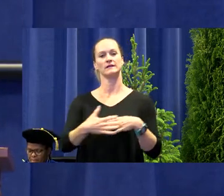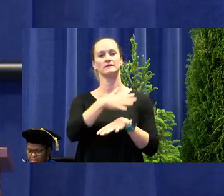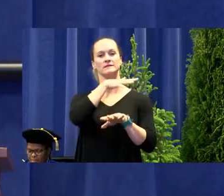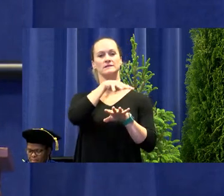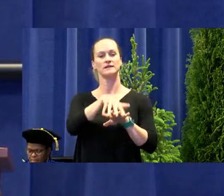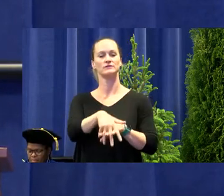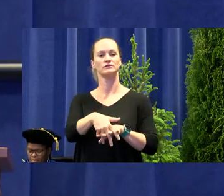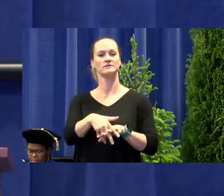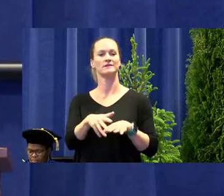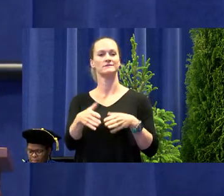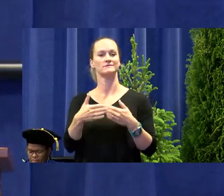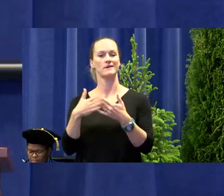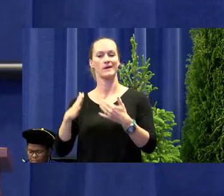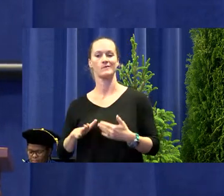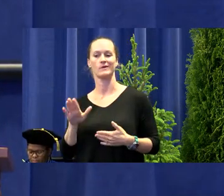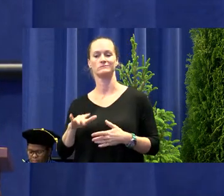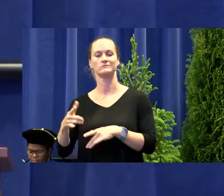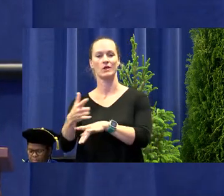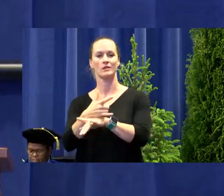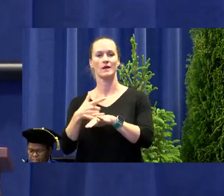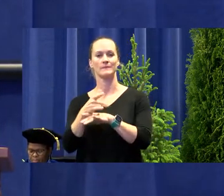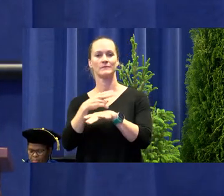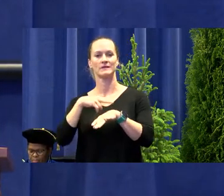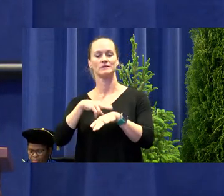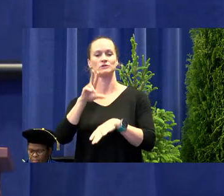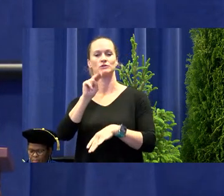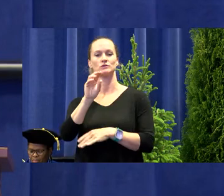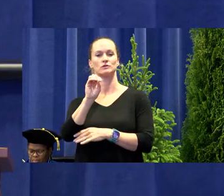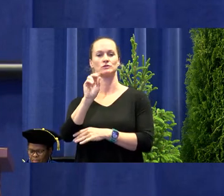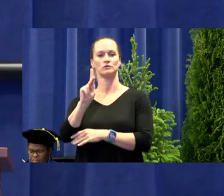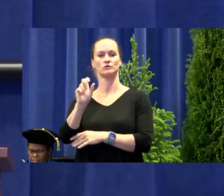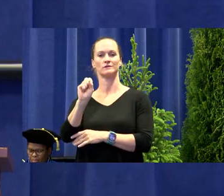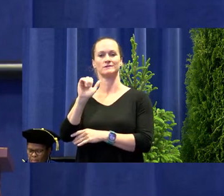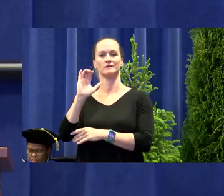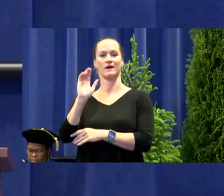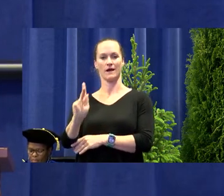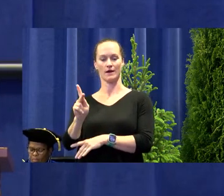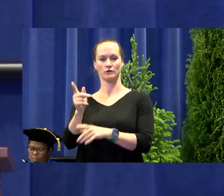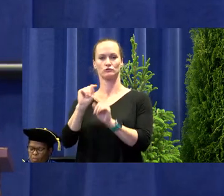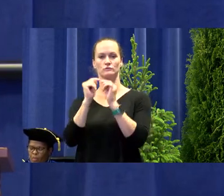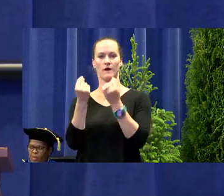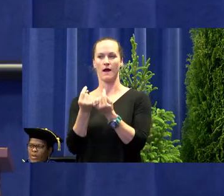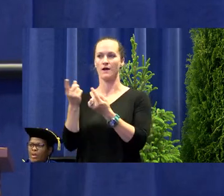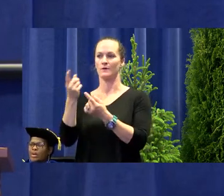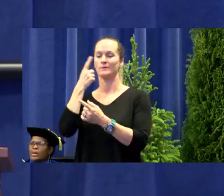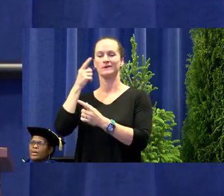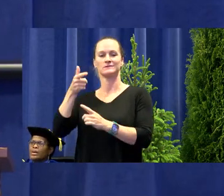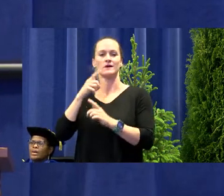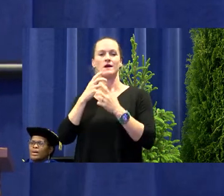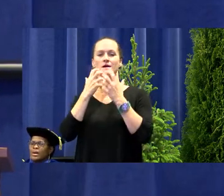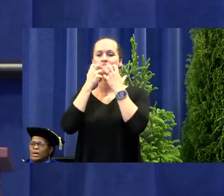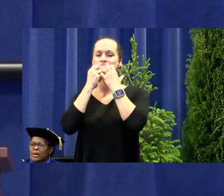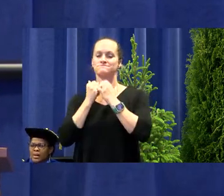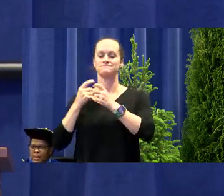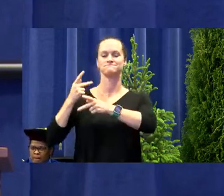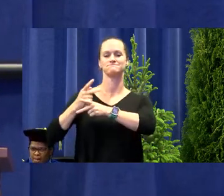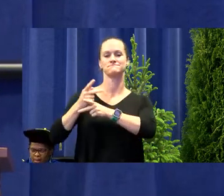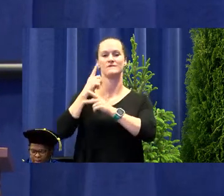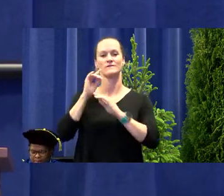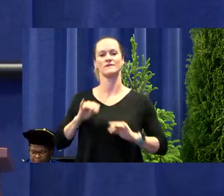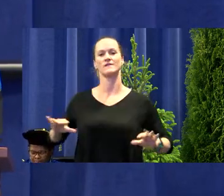Nation and Nooksack tribe, for their enduring care and protection of our shared lands and waterways.